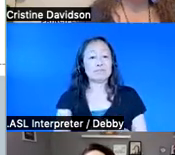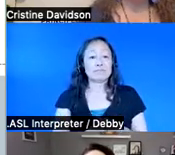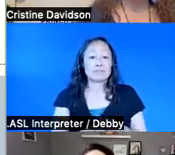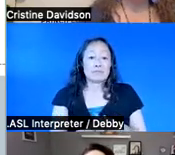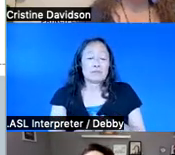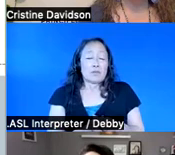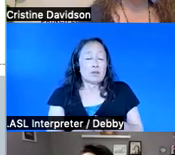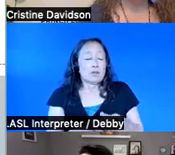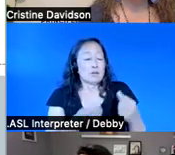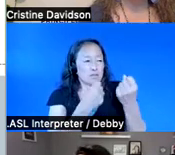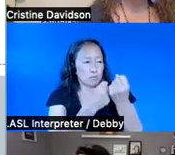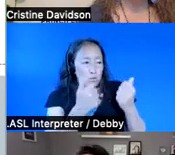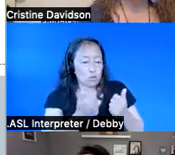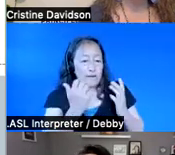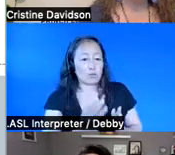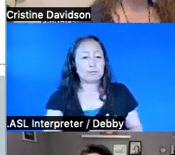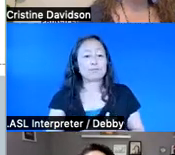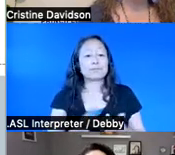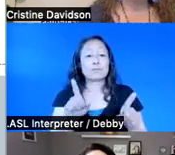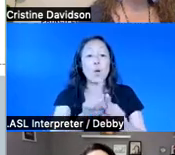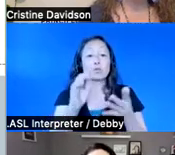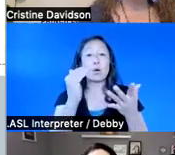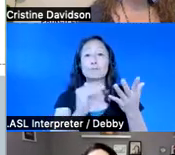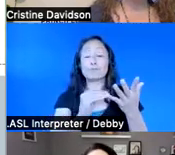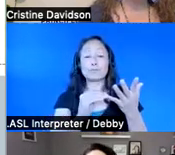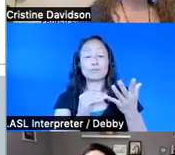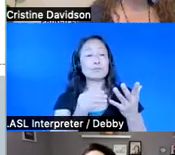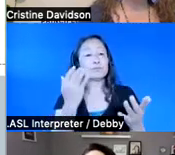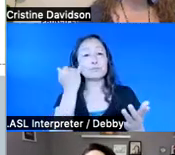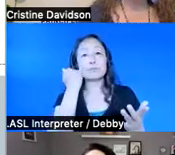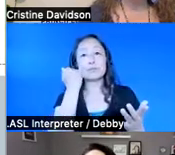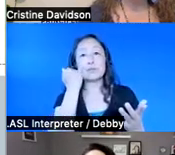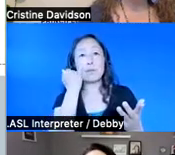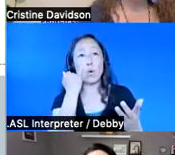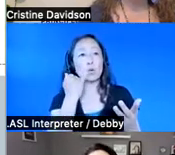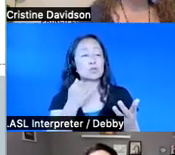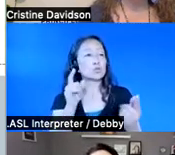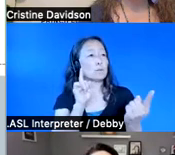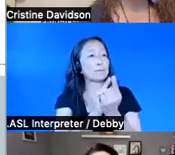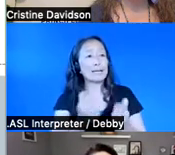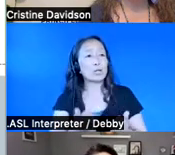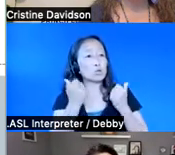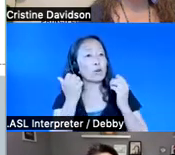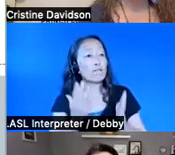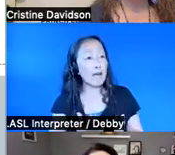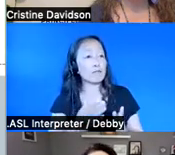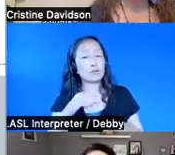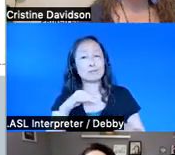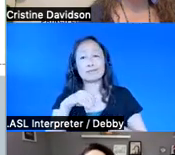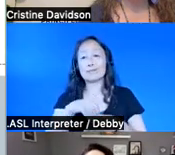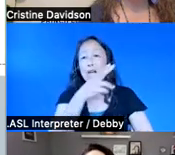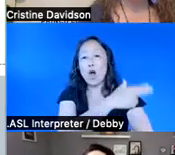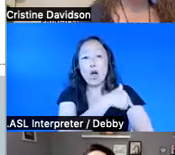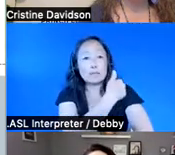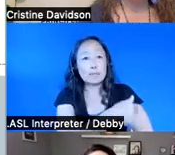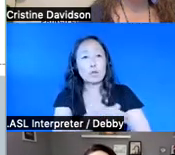certainly there are things, if it is a survivor that you are meeting at the hospital after a sexual assault or to be with them during